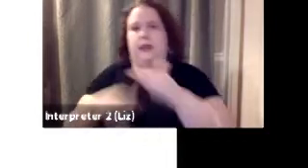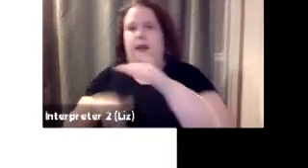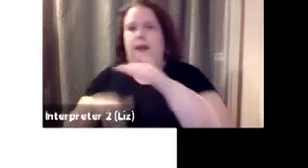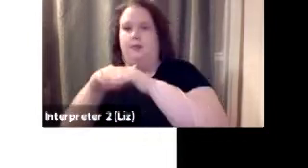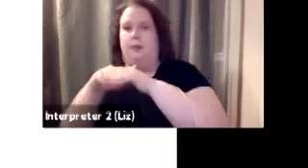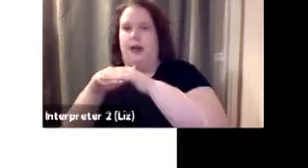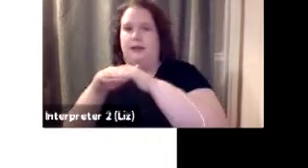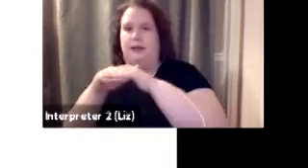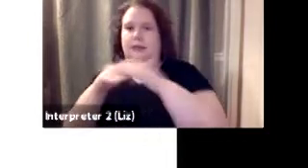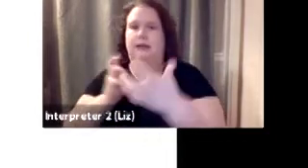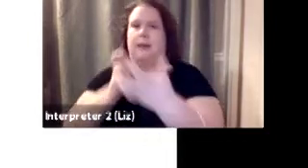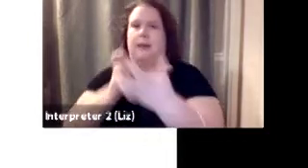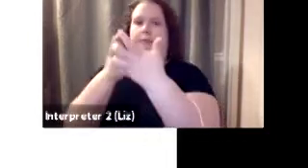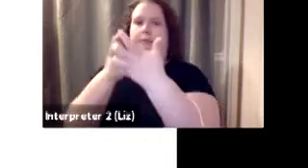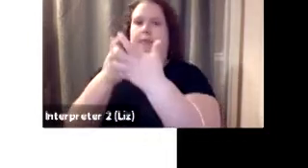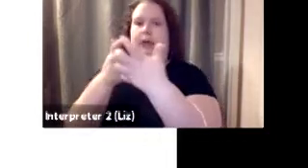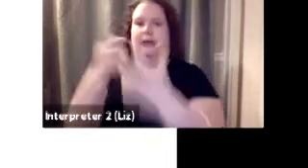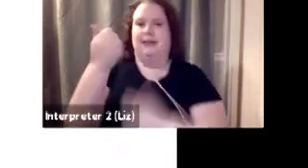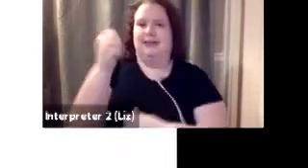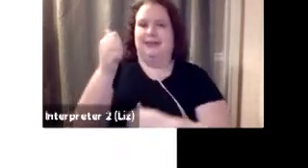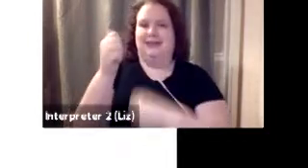over multiple bond programs.